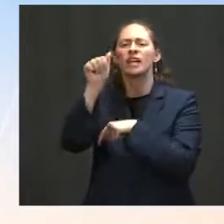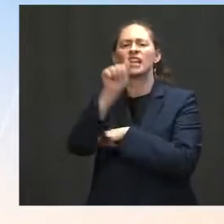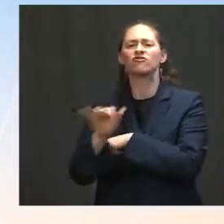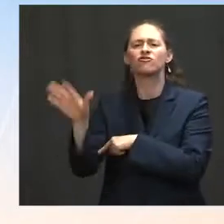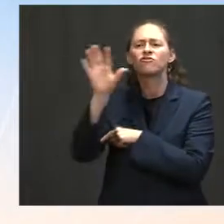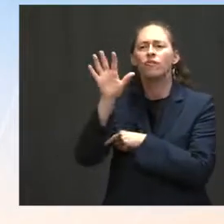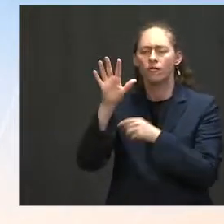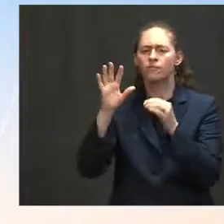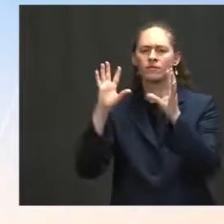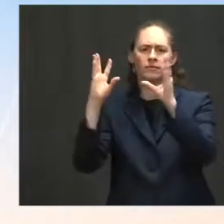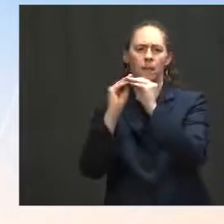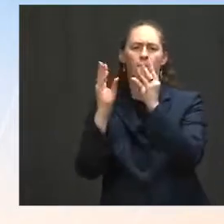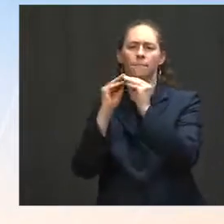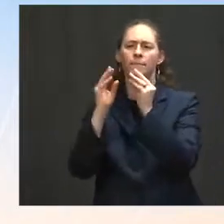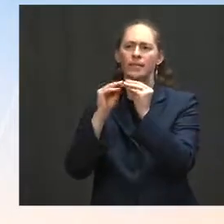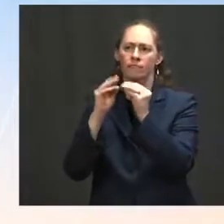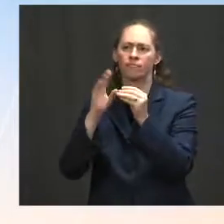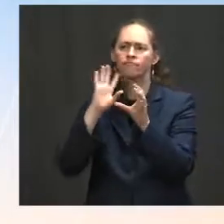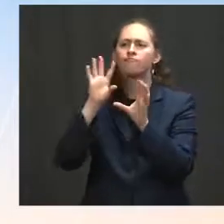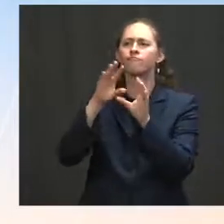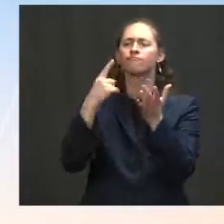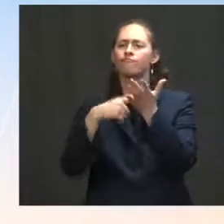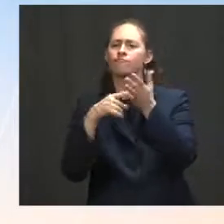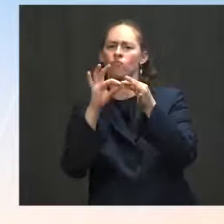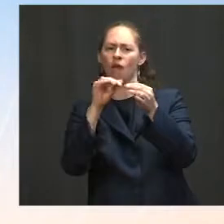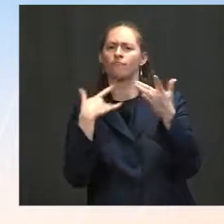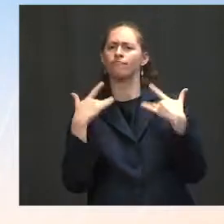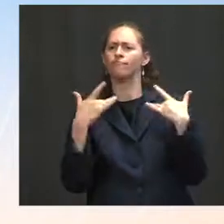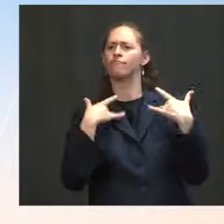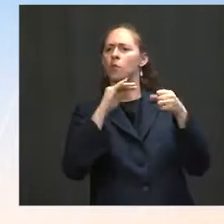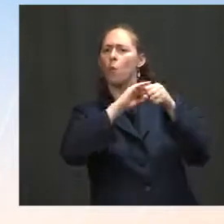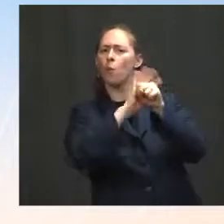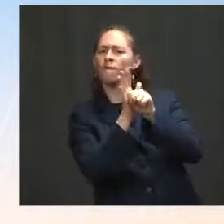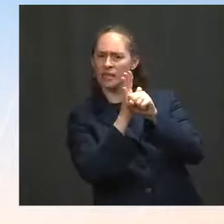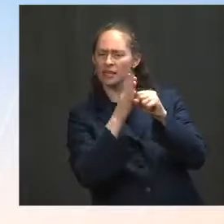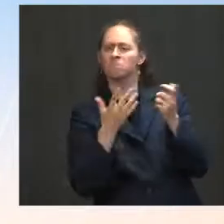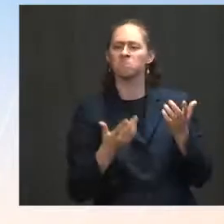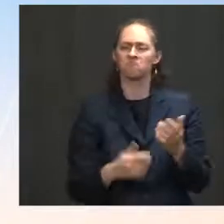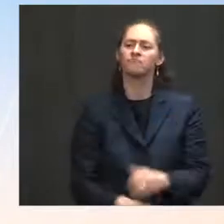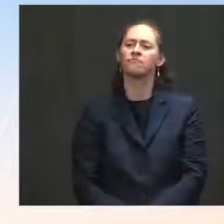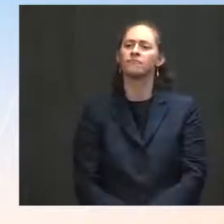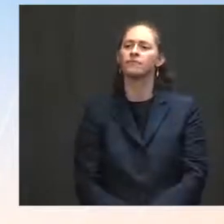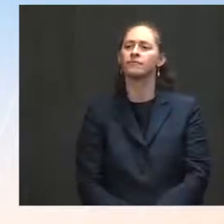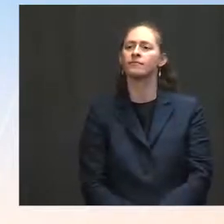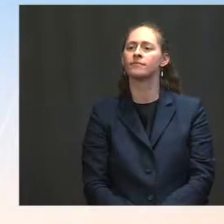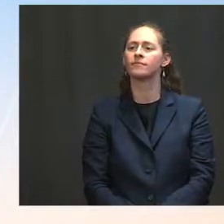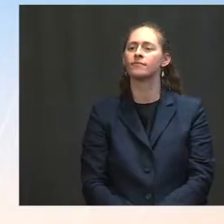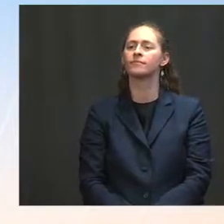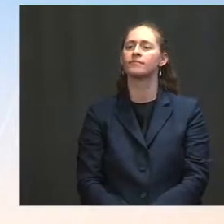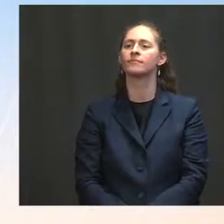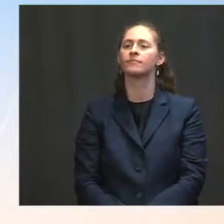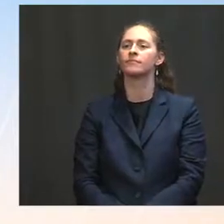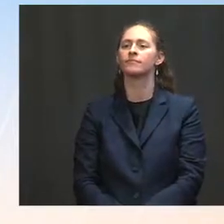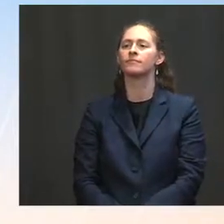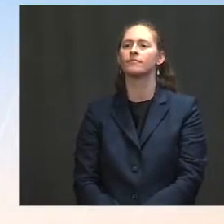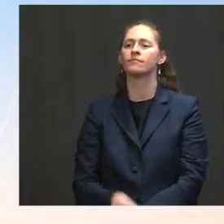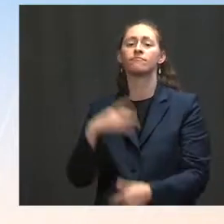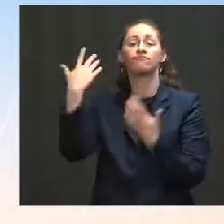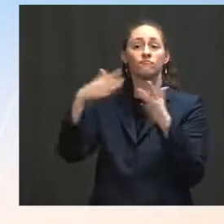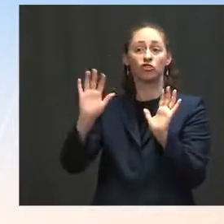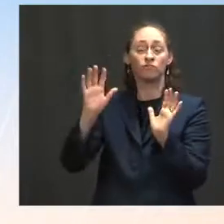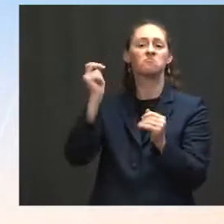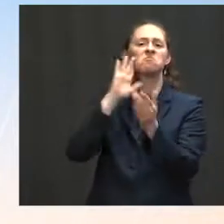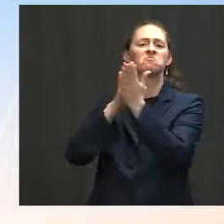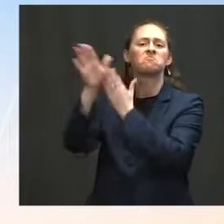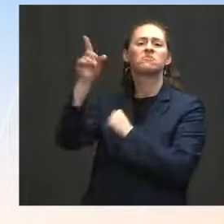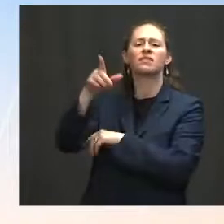to the COVID-19 pandemic. On Friday afternoon, the President will travel to Camp David, where he will remain over the weekend. Alex, that was a